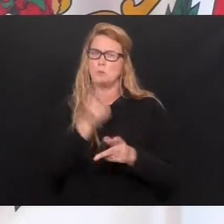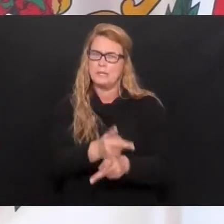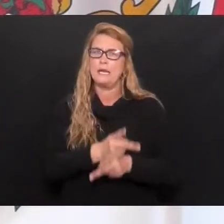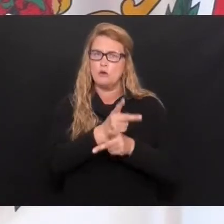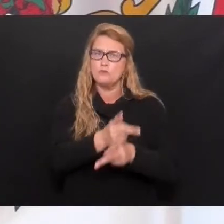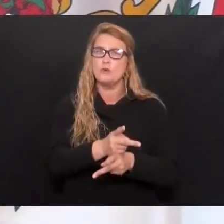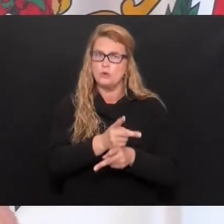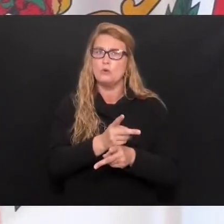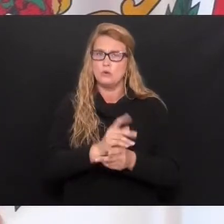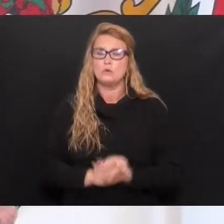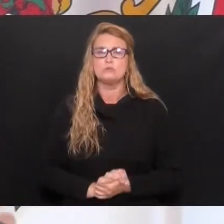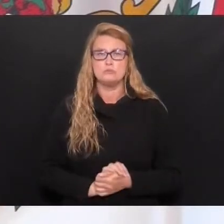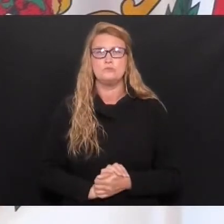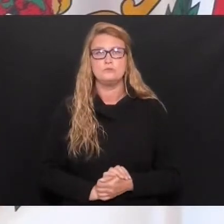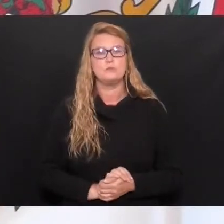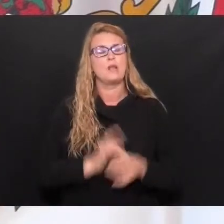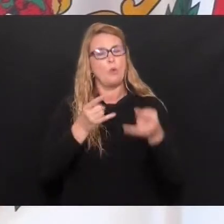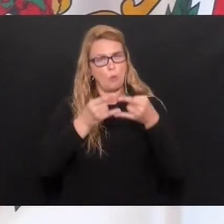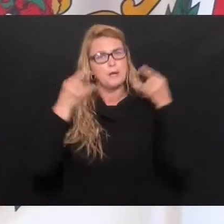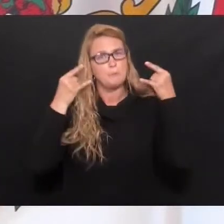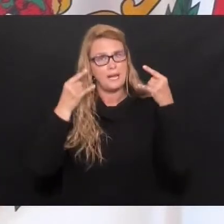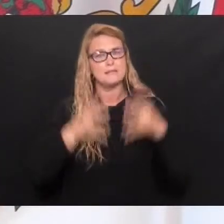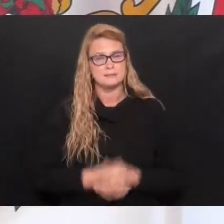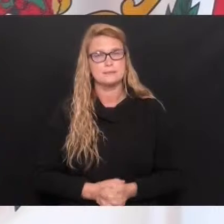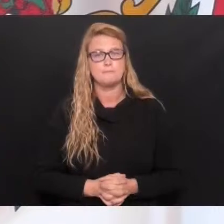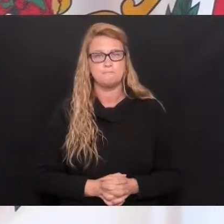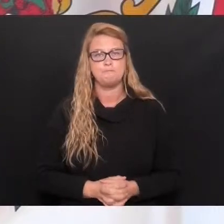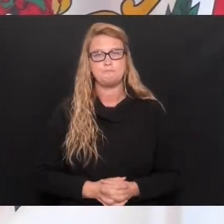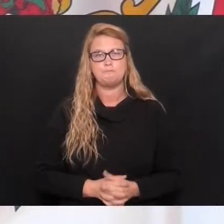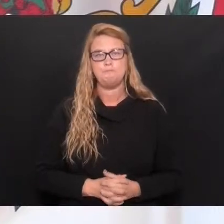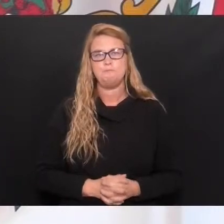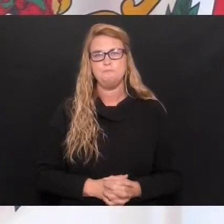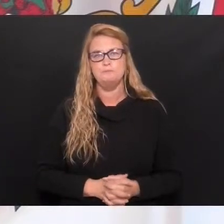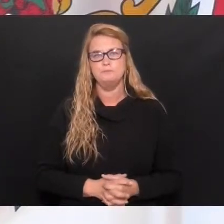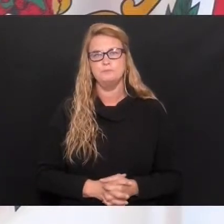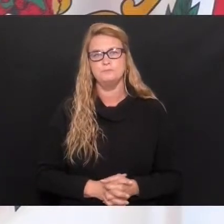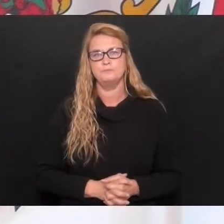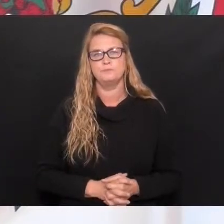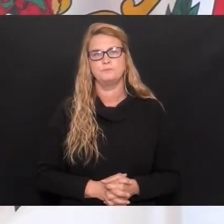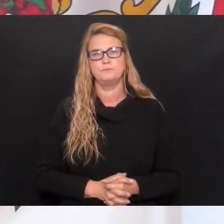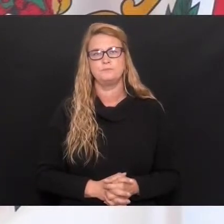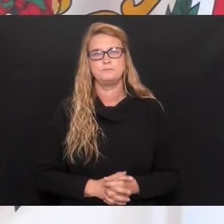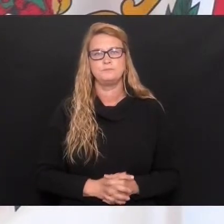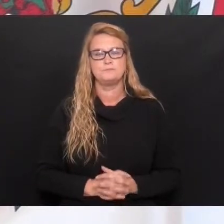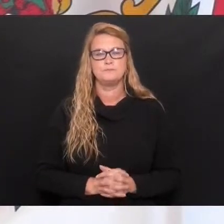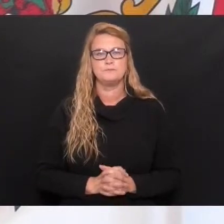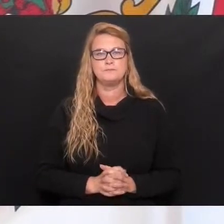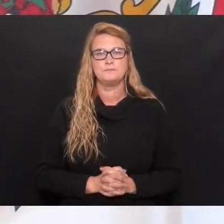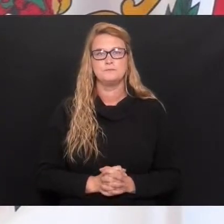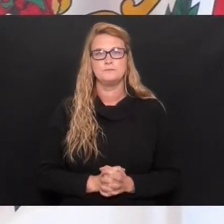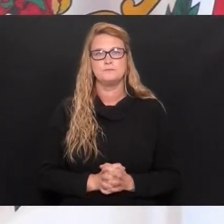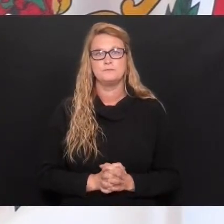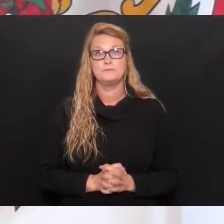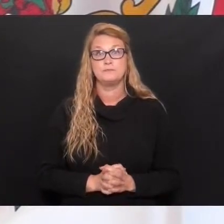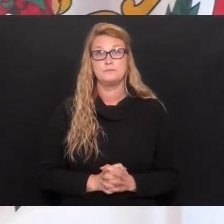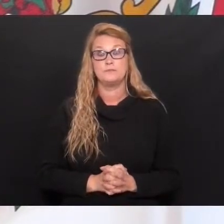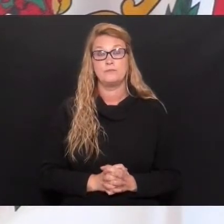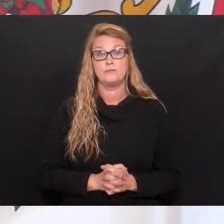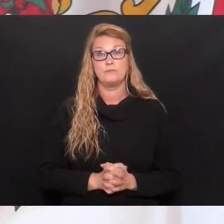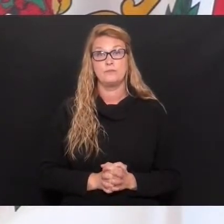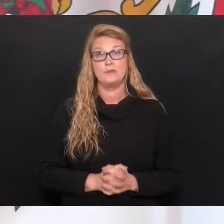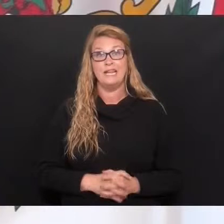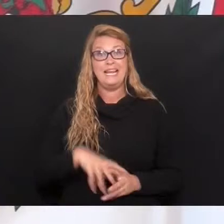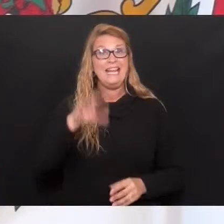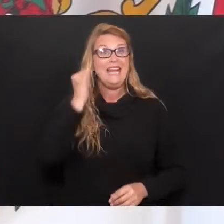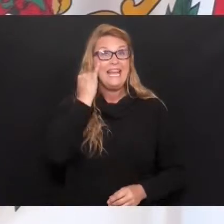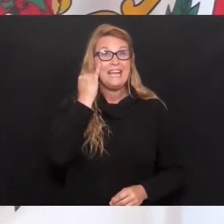that standpoint, wear your mask. The other thing is that we should add to this thing that if you're actively